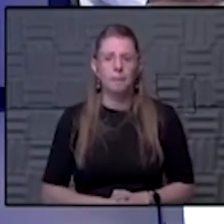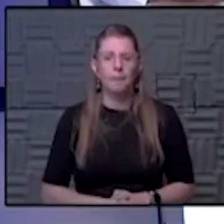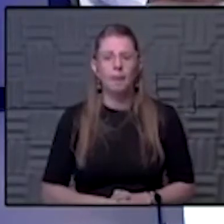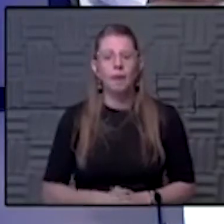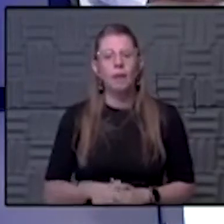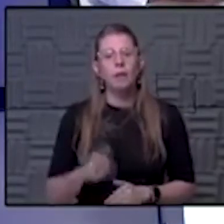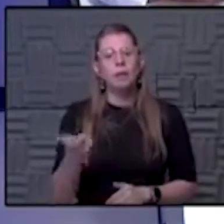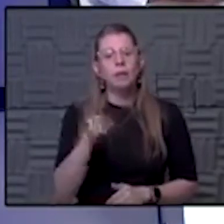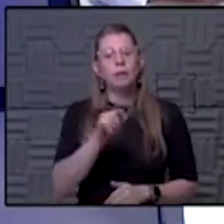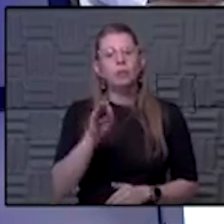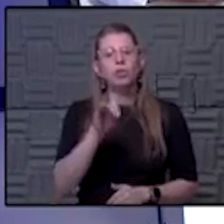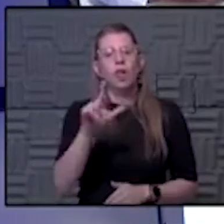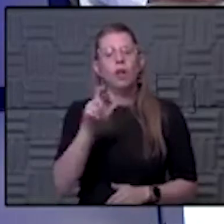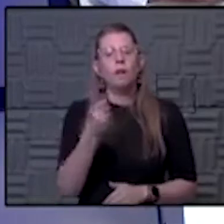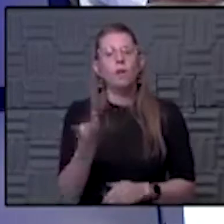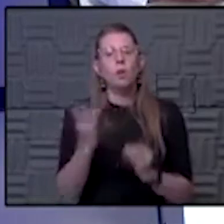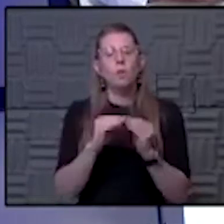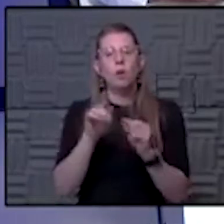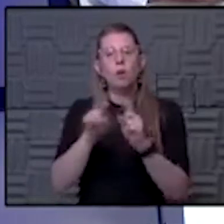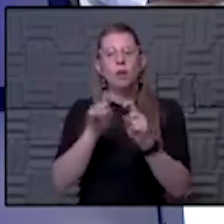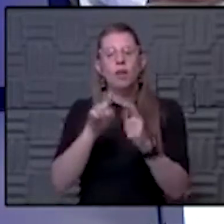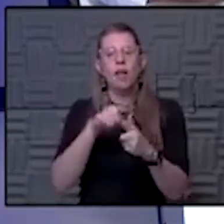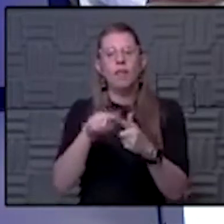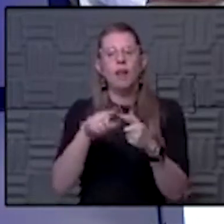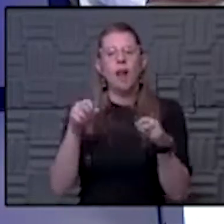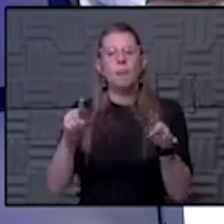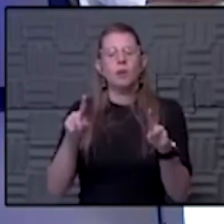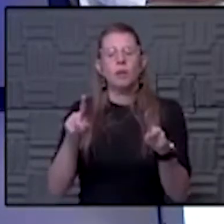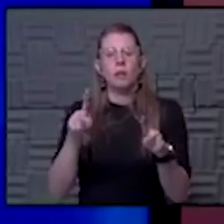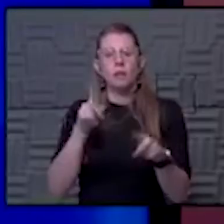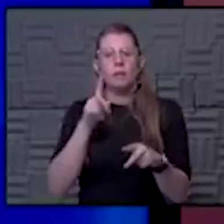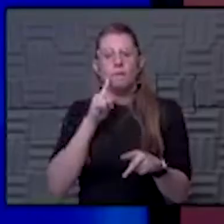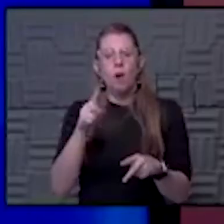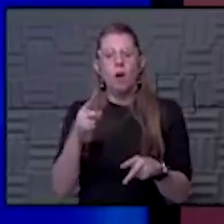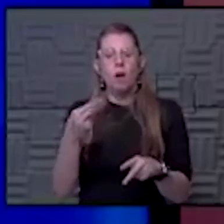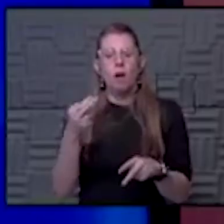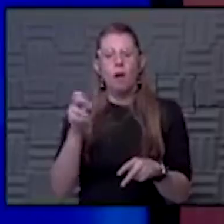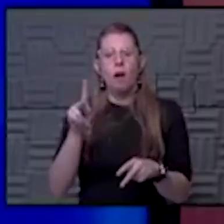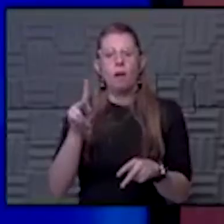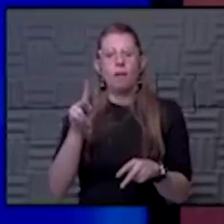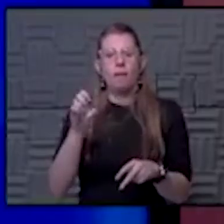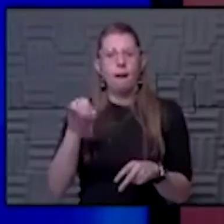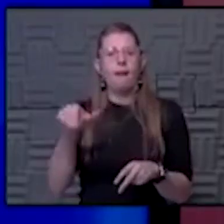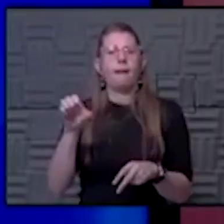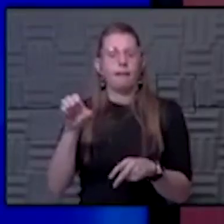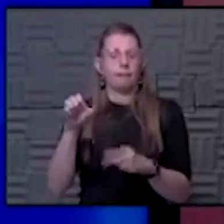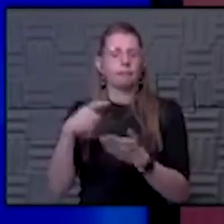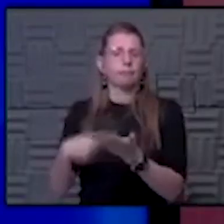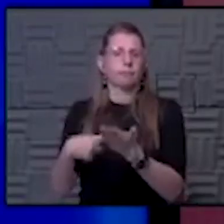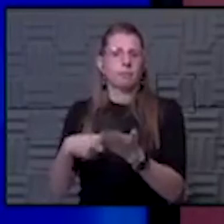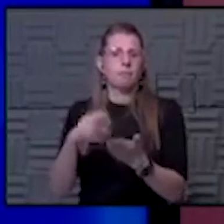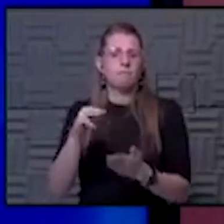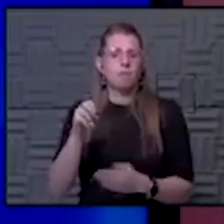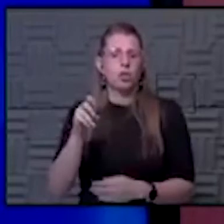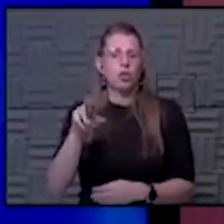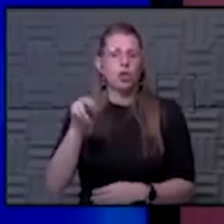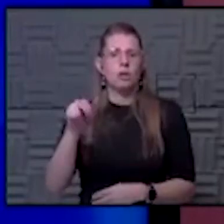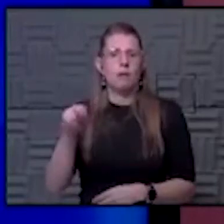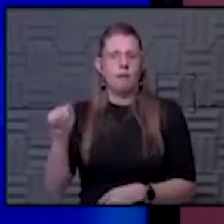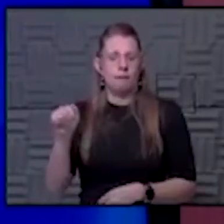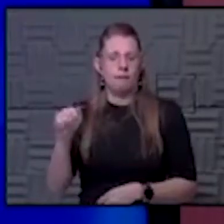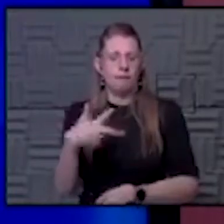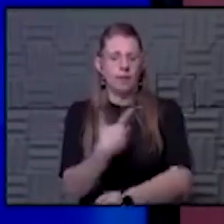Jill, a couple of questions. Then I do want to have the chance for Hawkeye to talk a little bit about the Moderna vaccine, which we haven't done yet. Right. Okay. People with